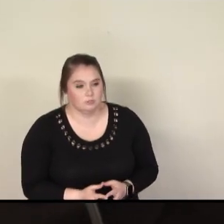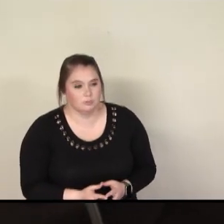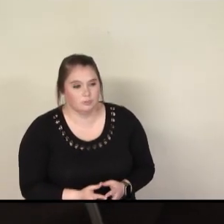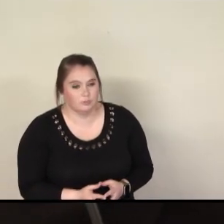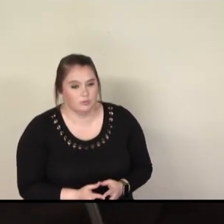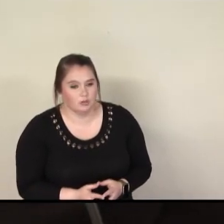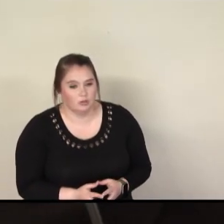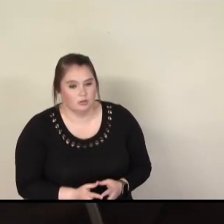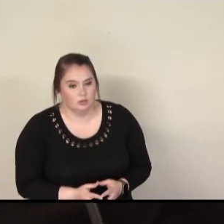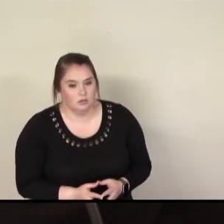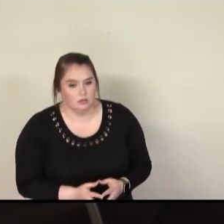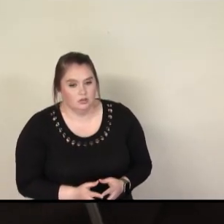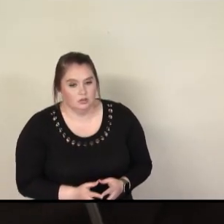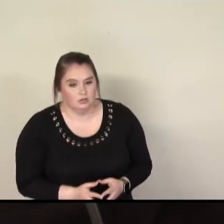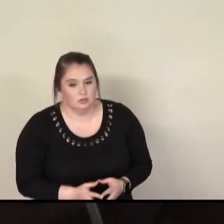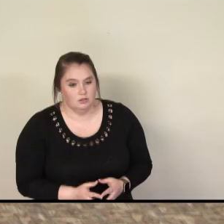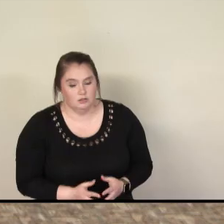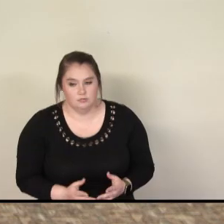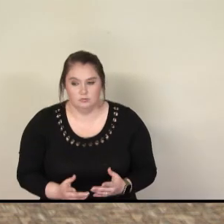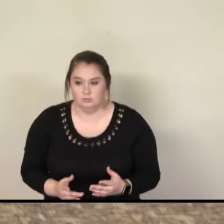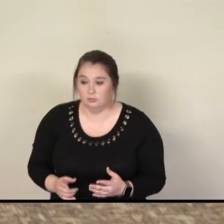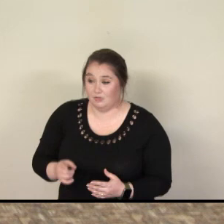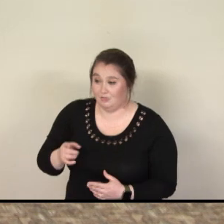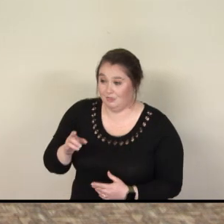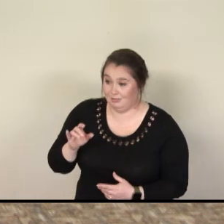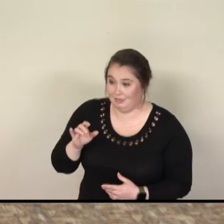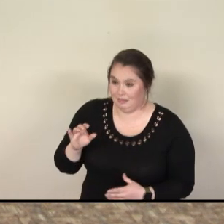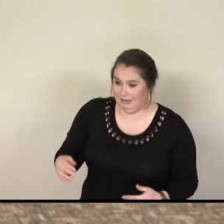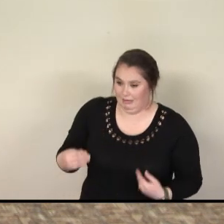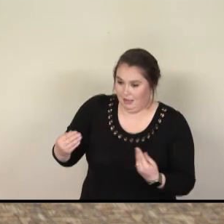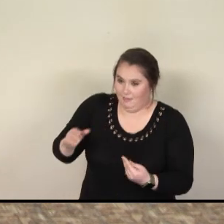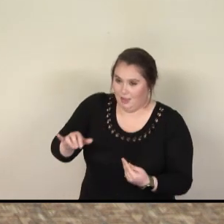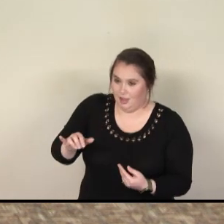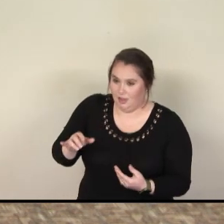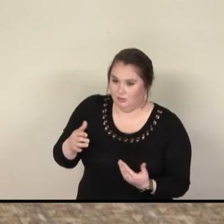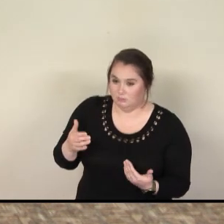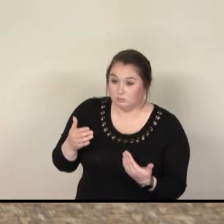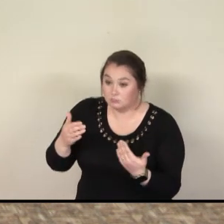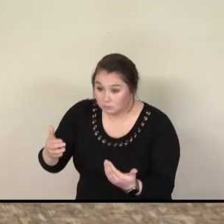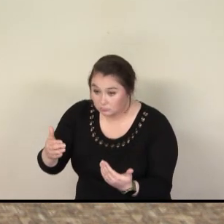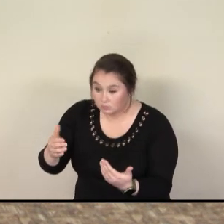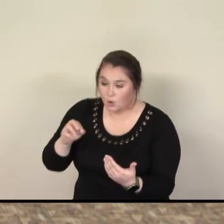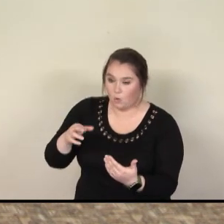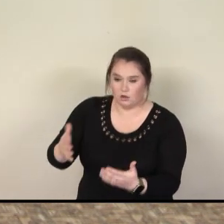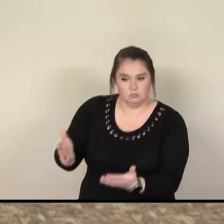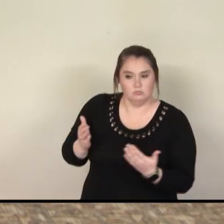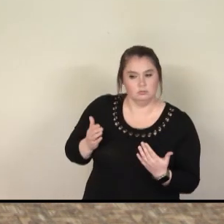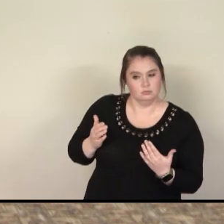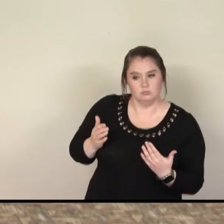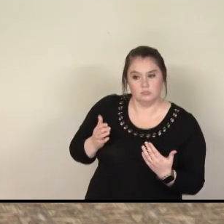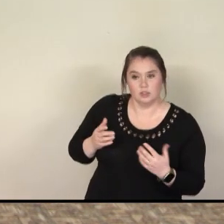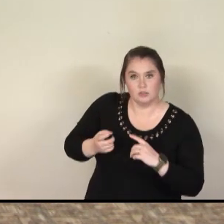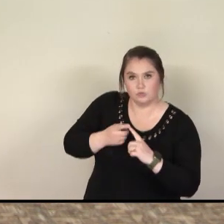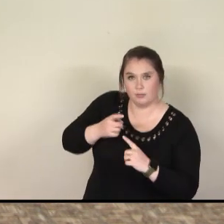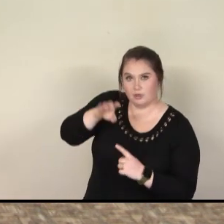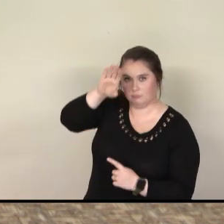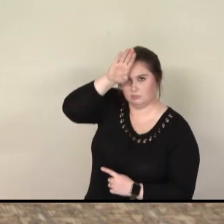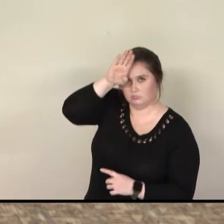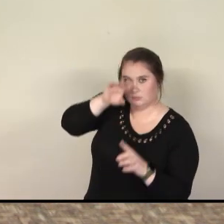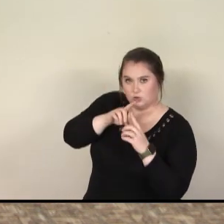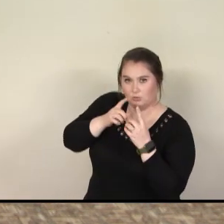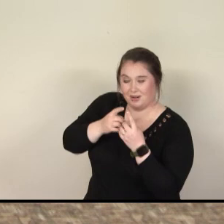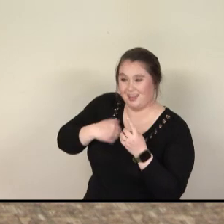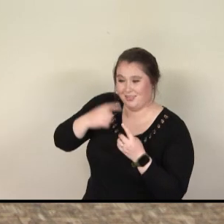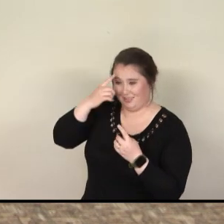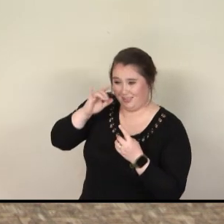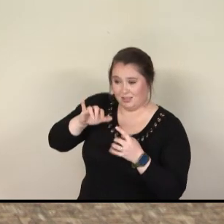The nod to stop or to proceed came from the fire marshal's office. And I think that's the